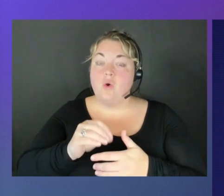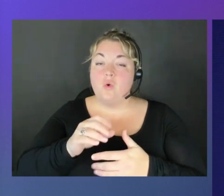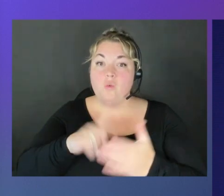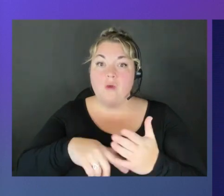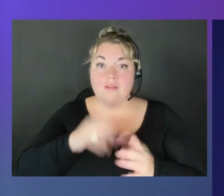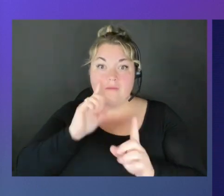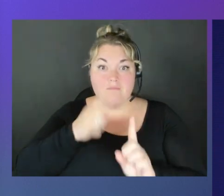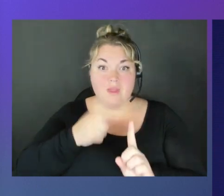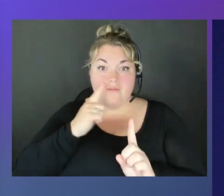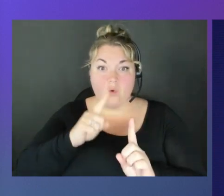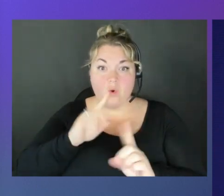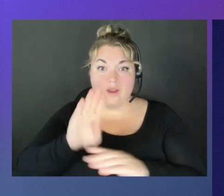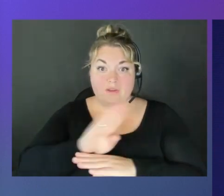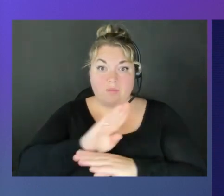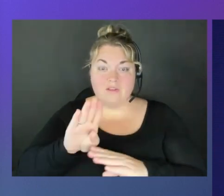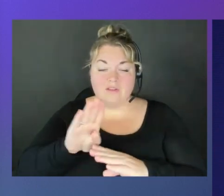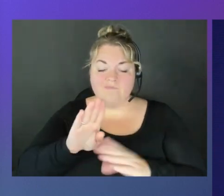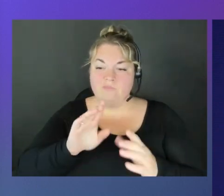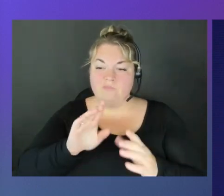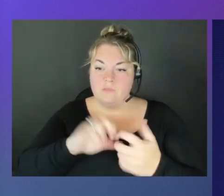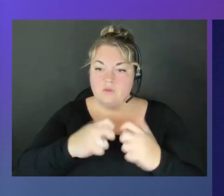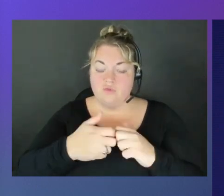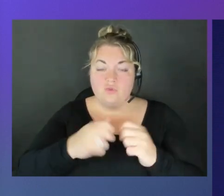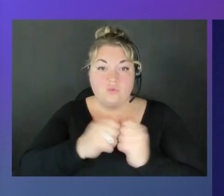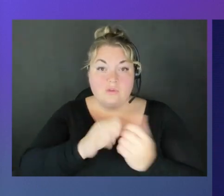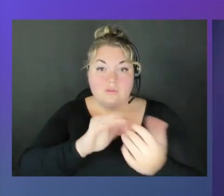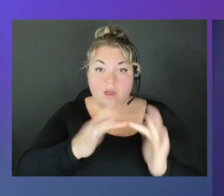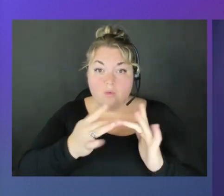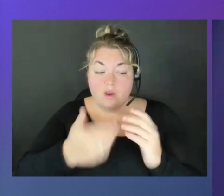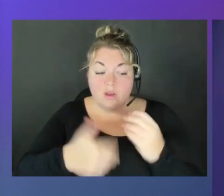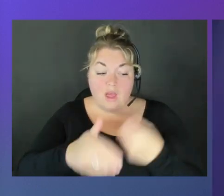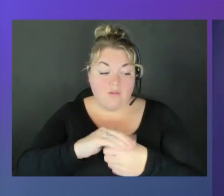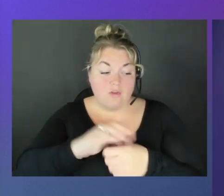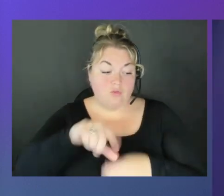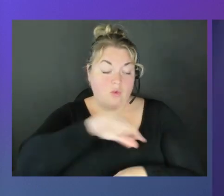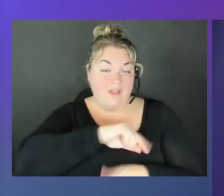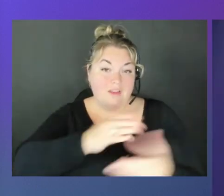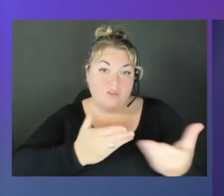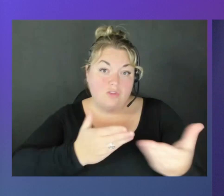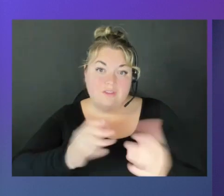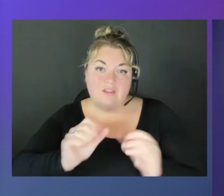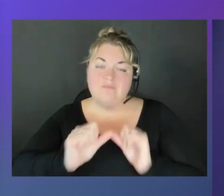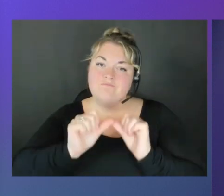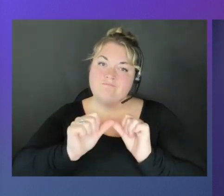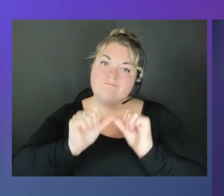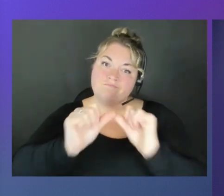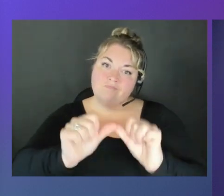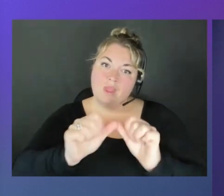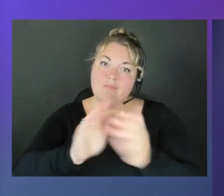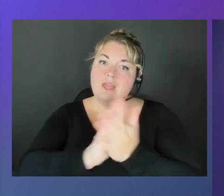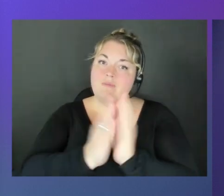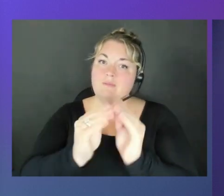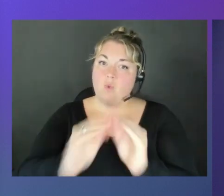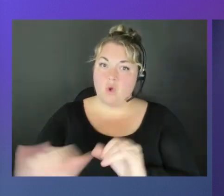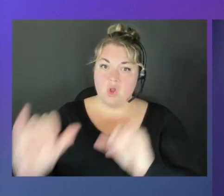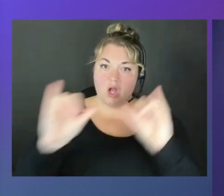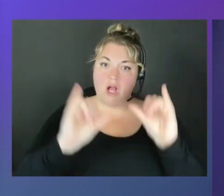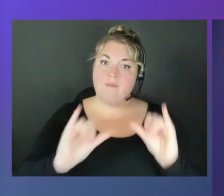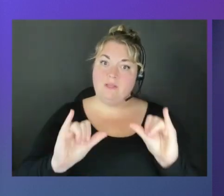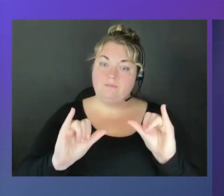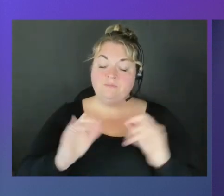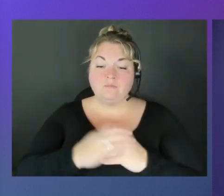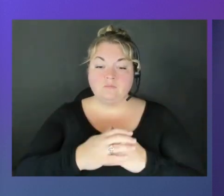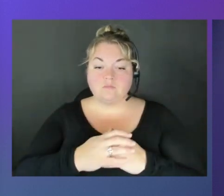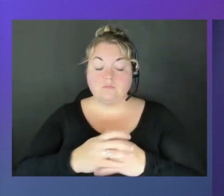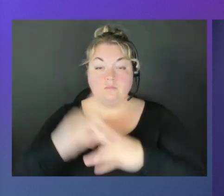that issues with network coverage and quality of service have persisted, becoming more common. Traditionally,